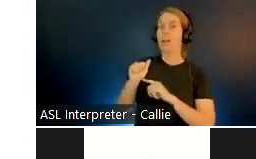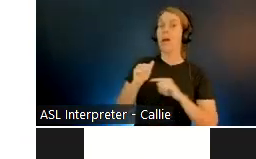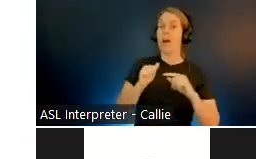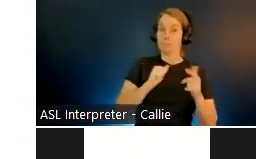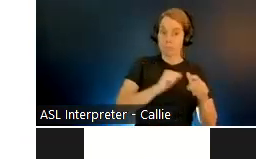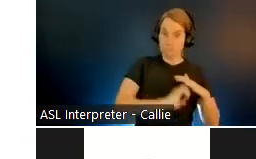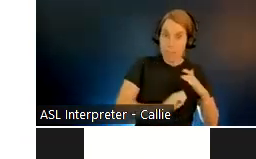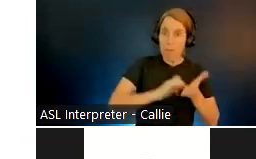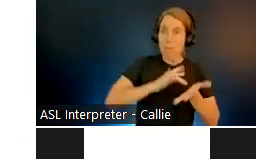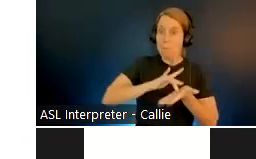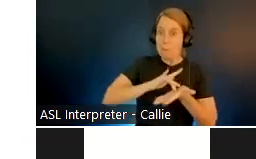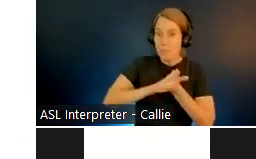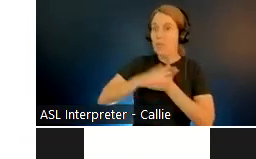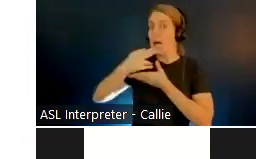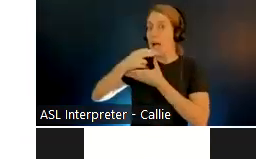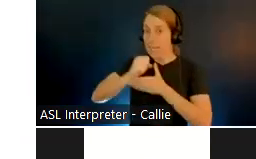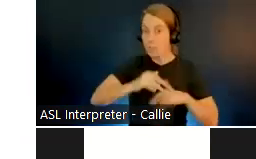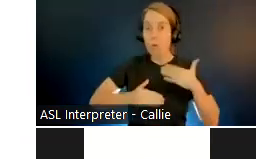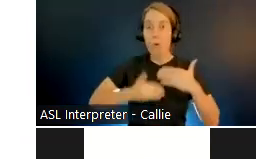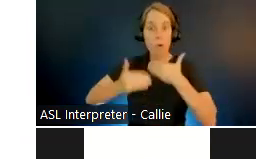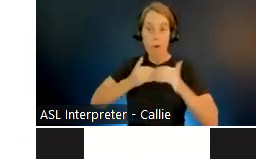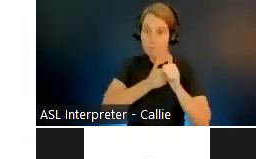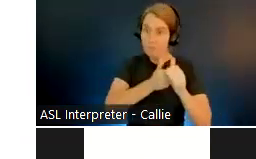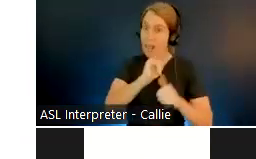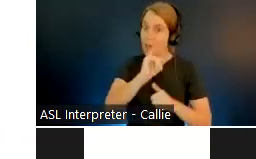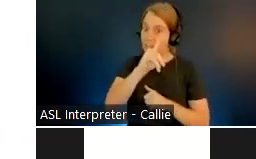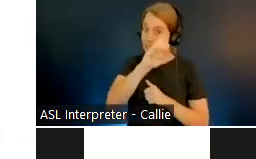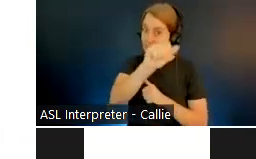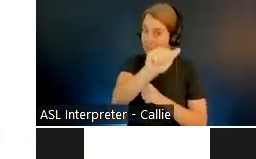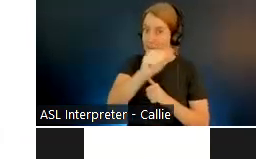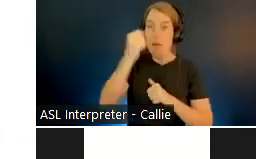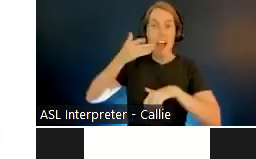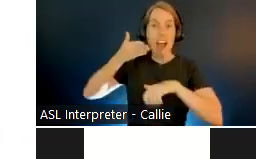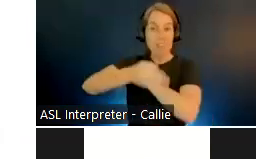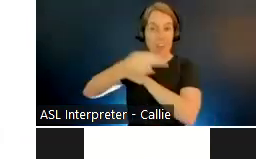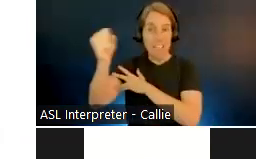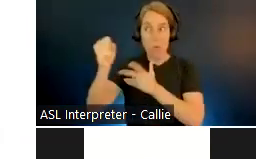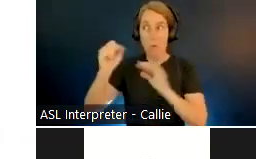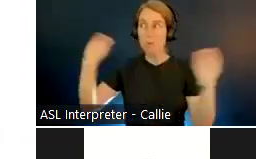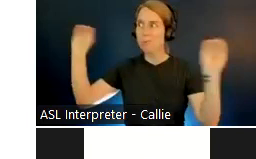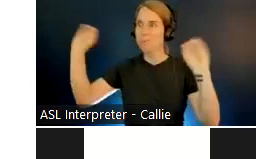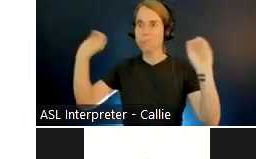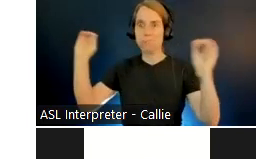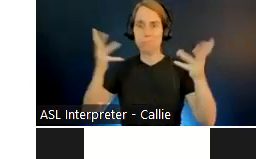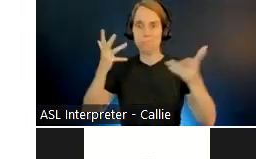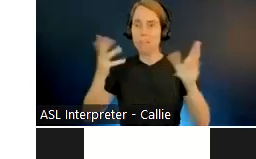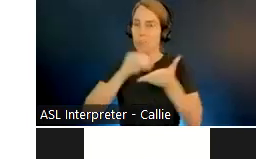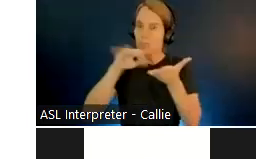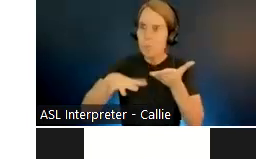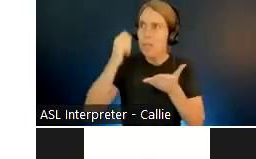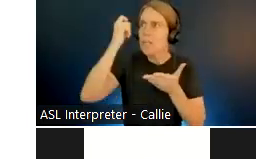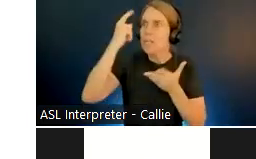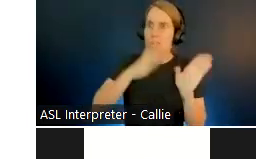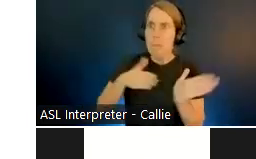students understand that and are prepared for it. Next slide, please.